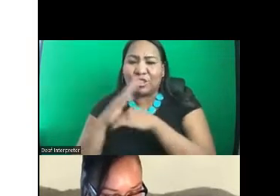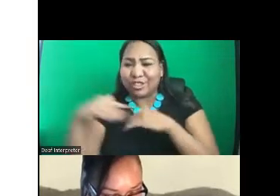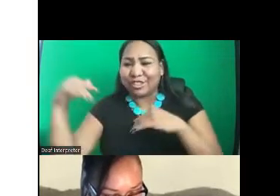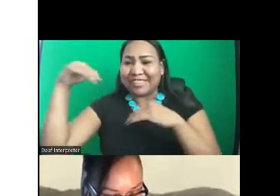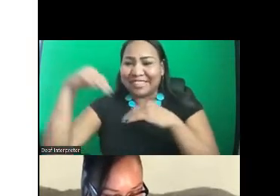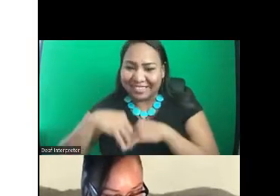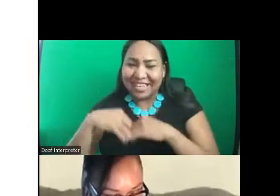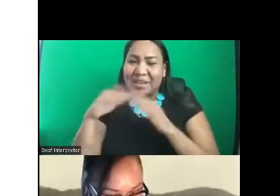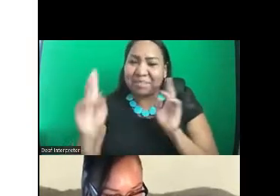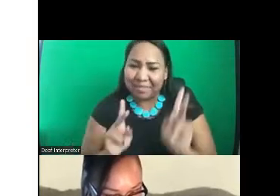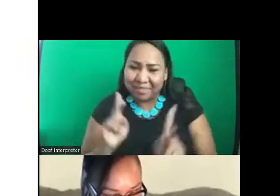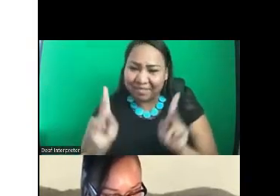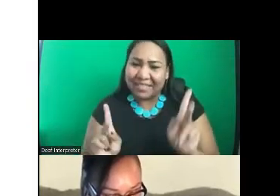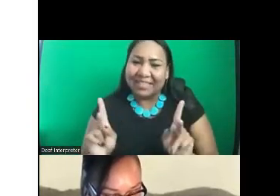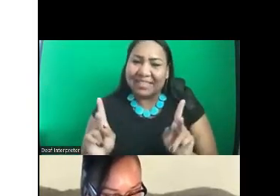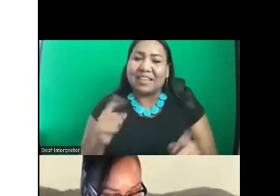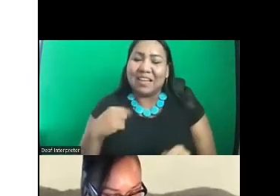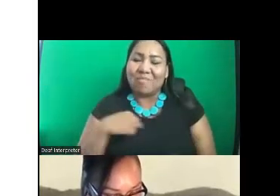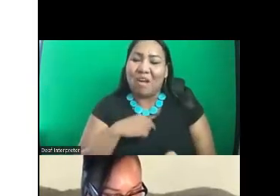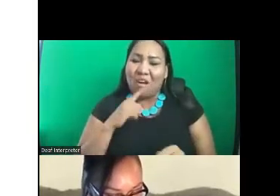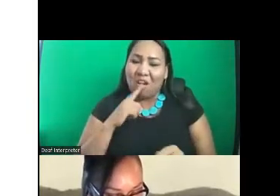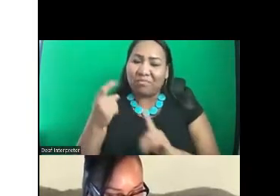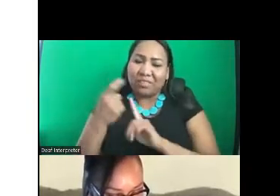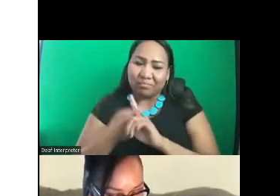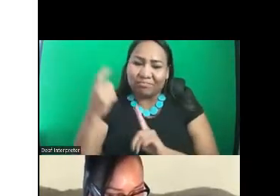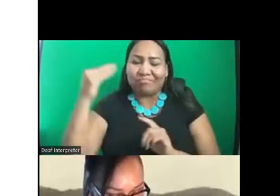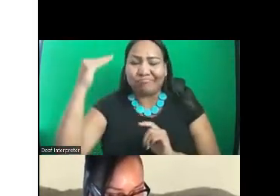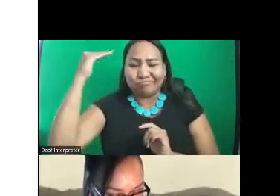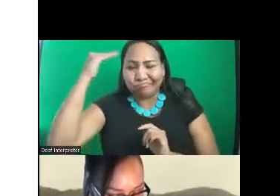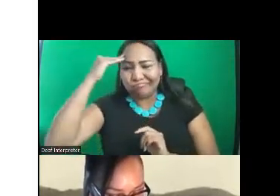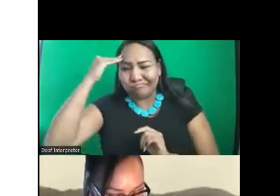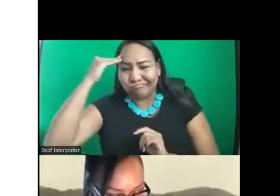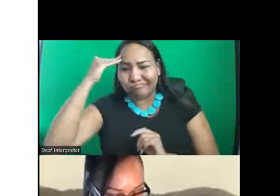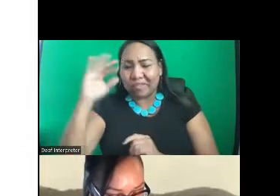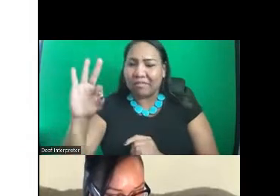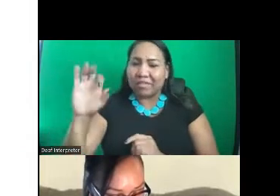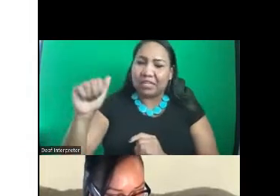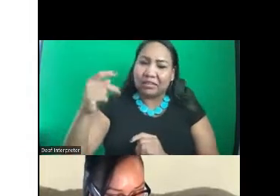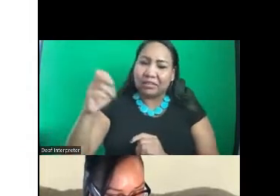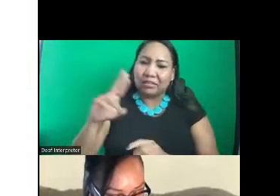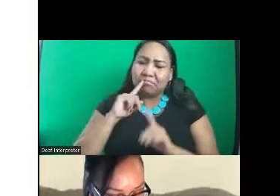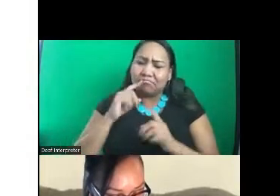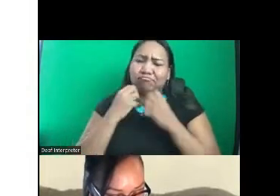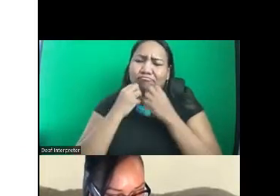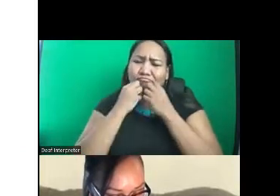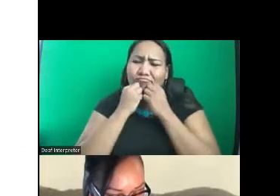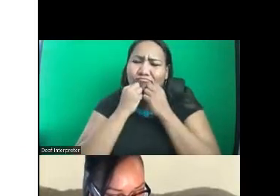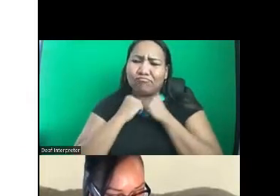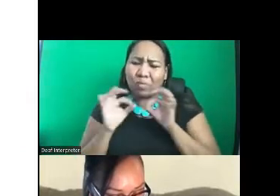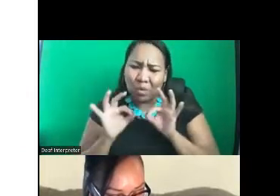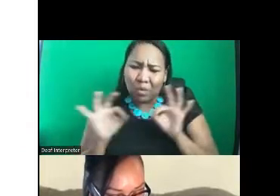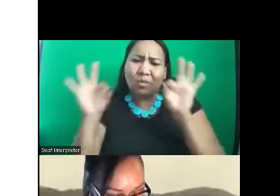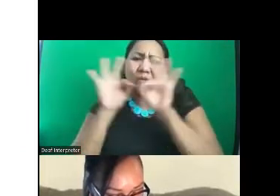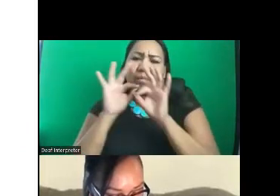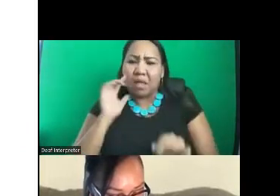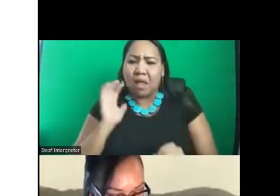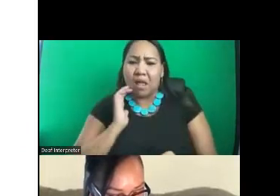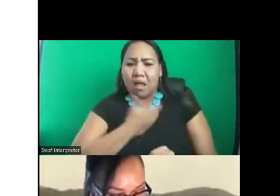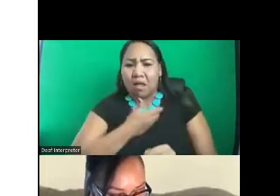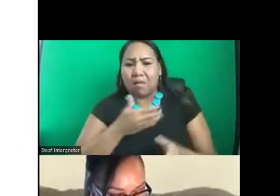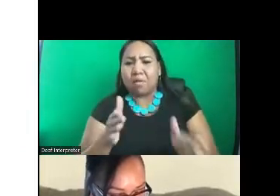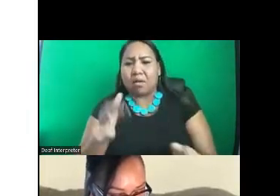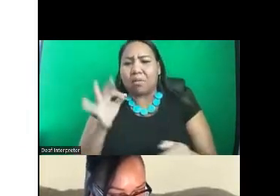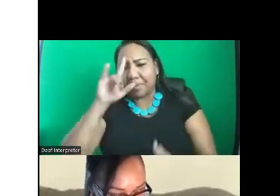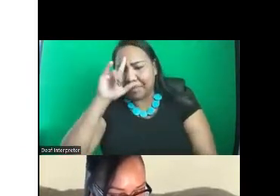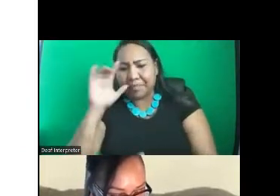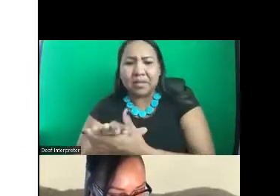knows, we know that a feather is very meaningful in our way of belief and our way of strength